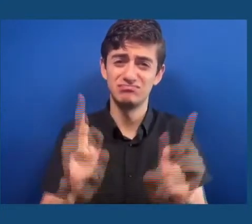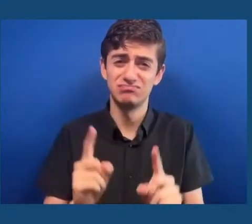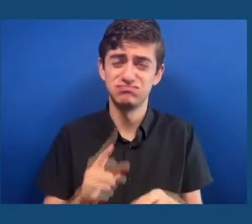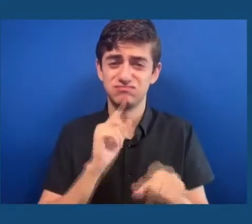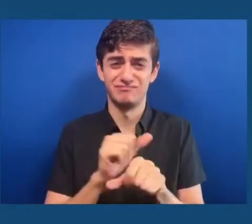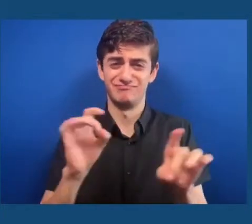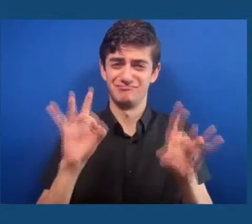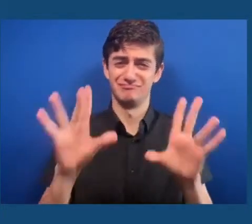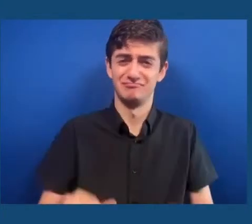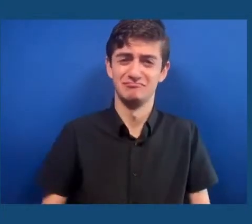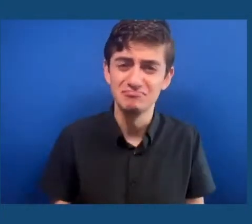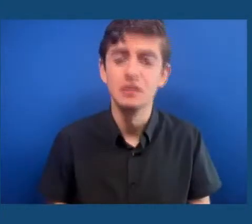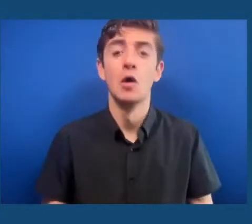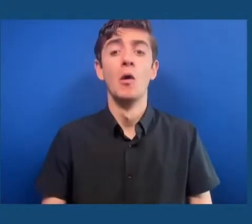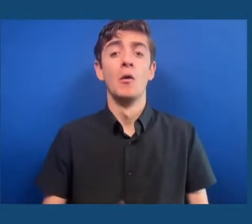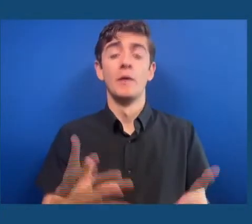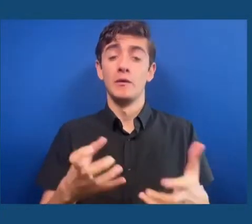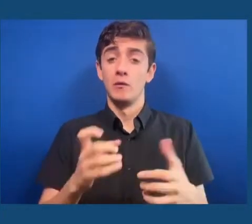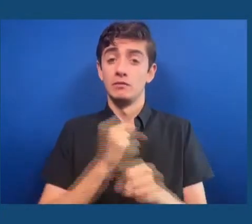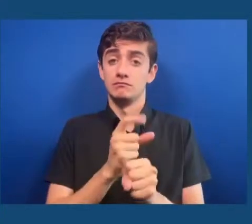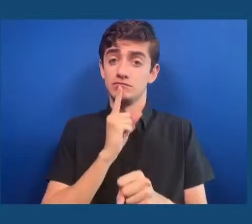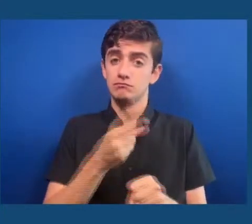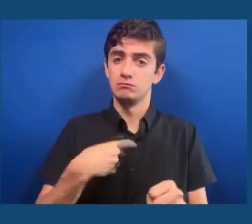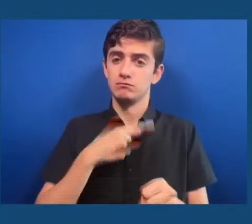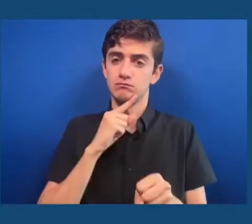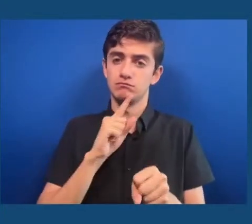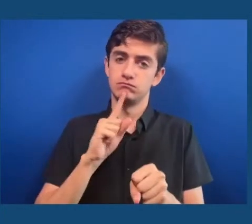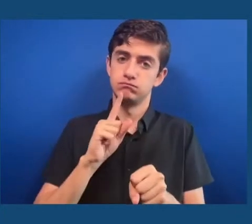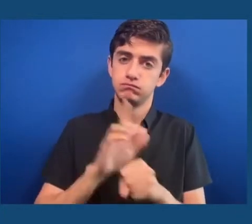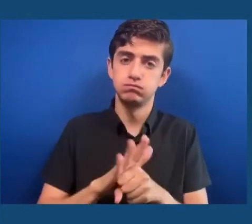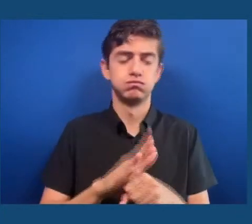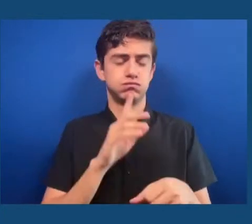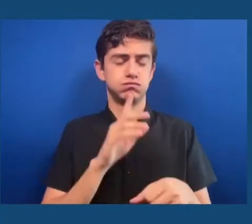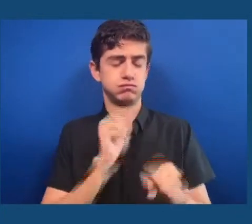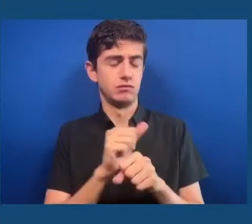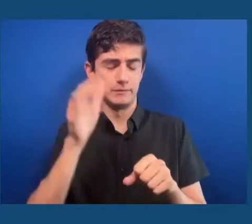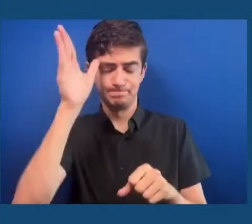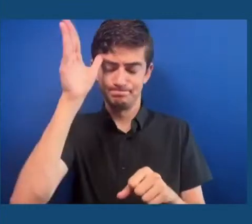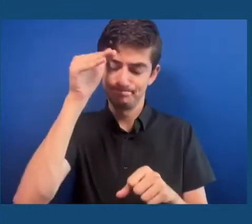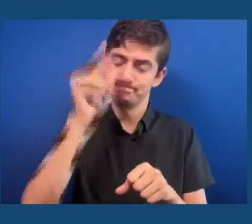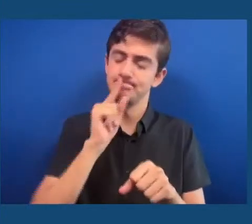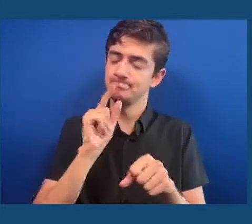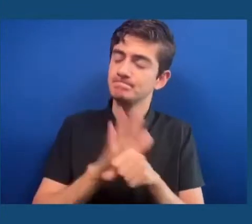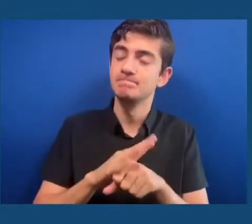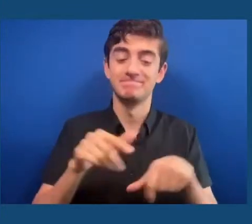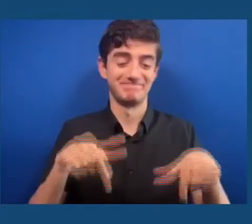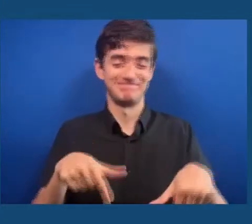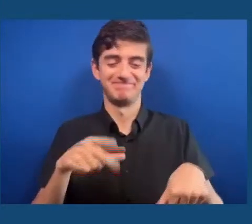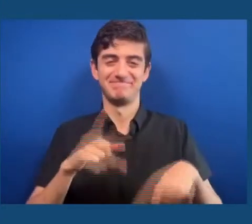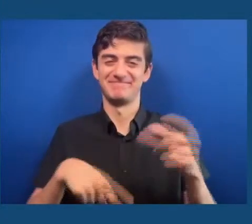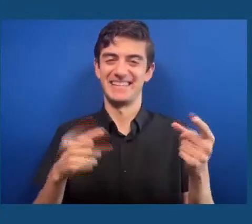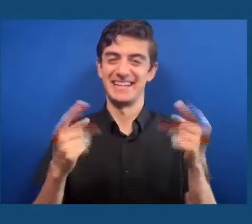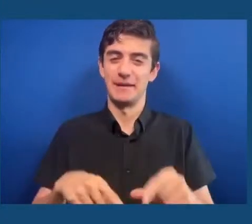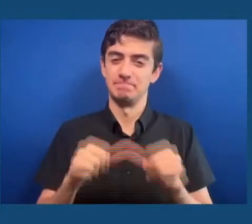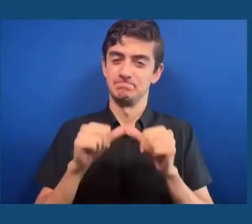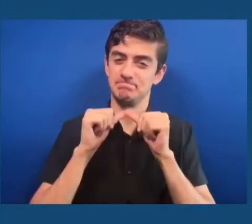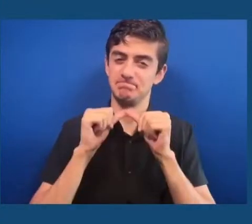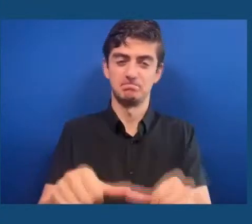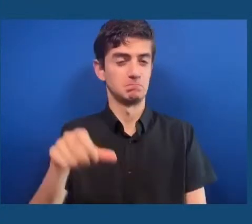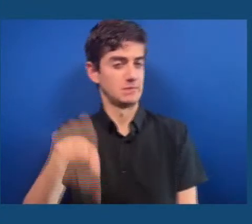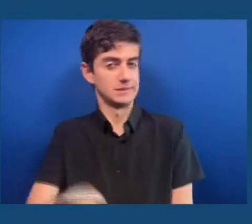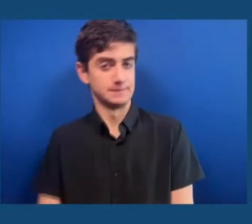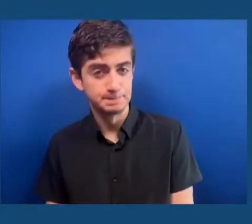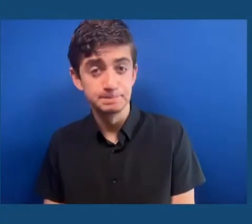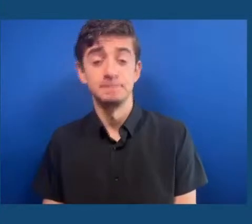we are firmly committed, all of us are committed to ensuring that this cannot happen. It cannot happen. I will not let